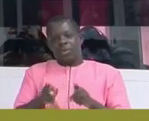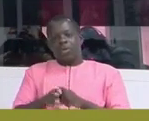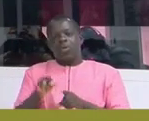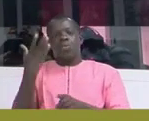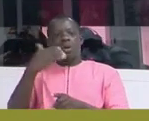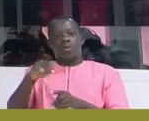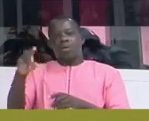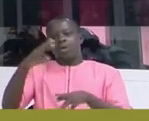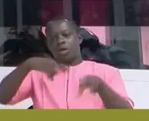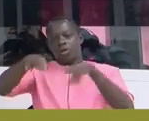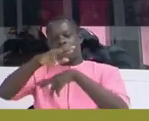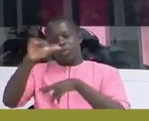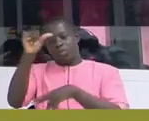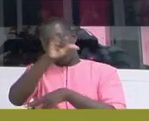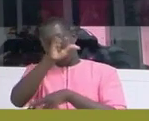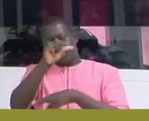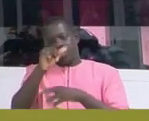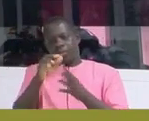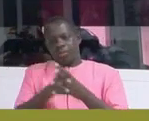took the supply to